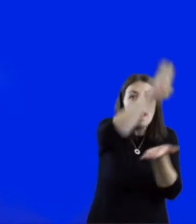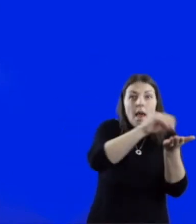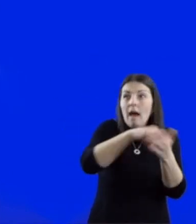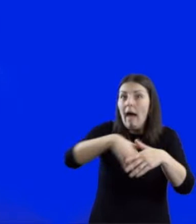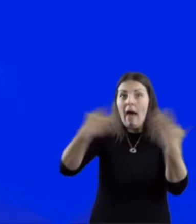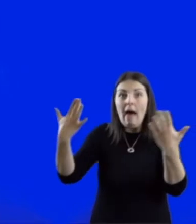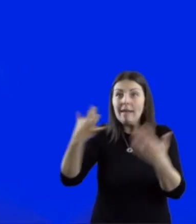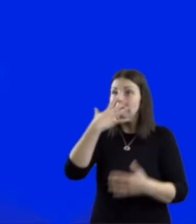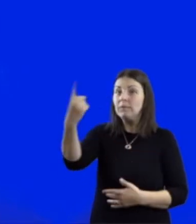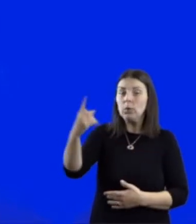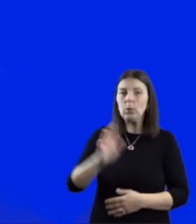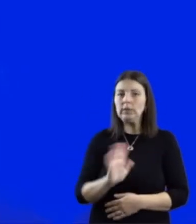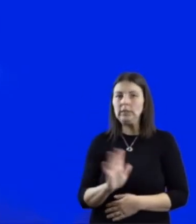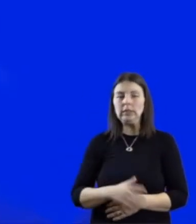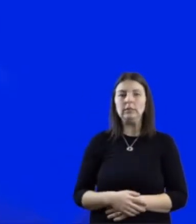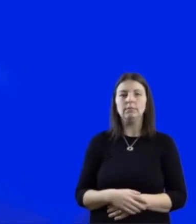sources.